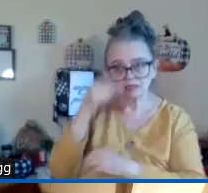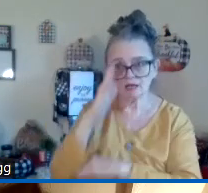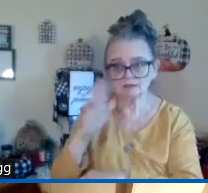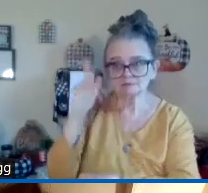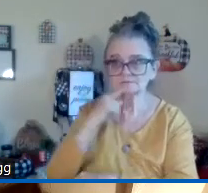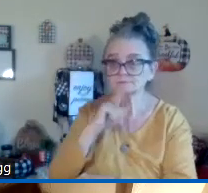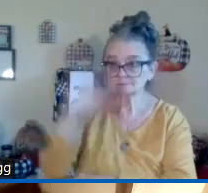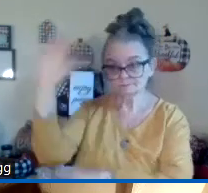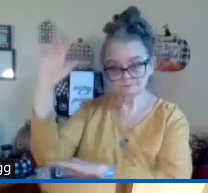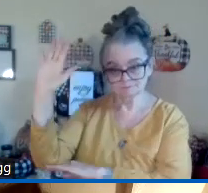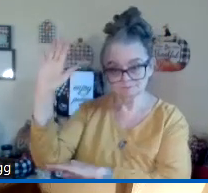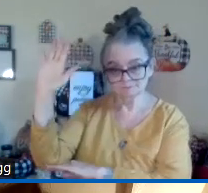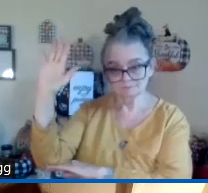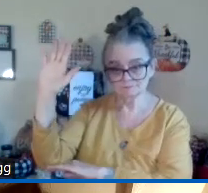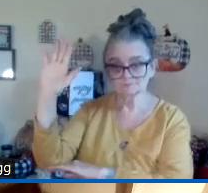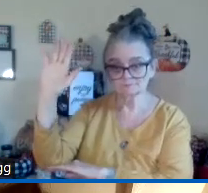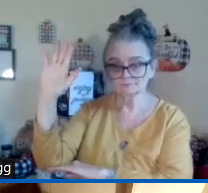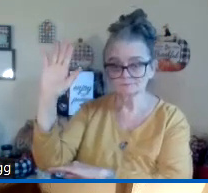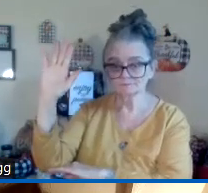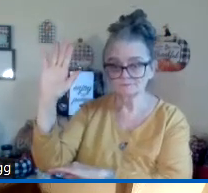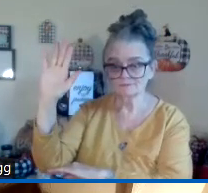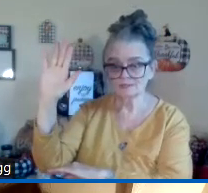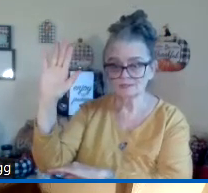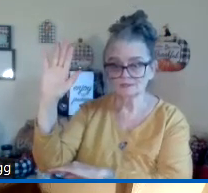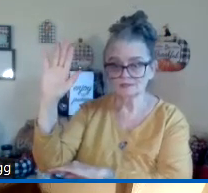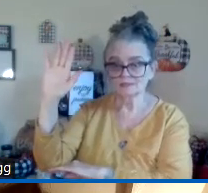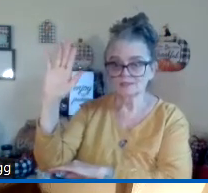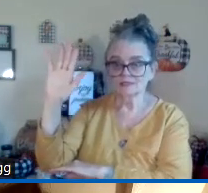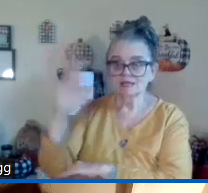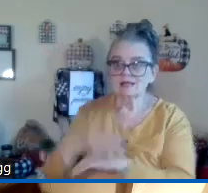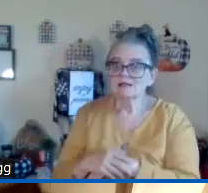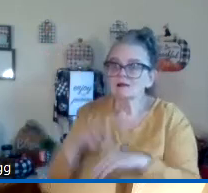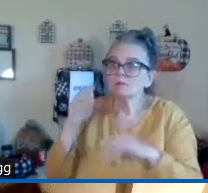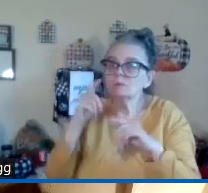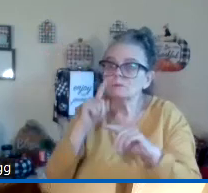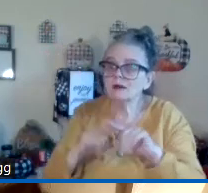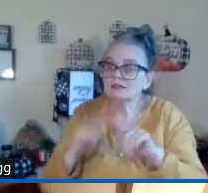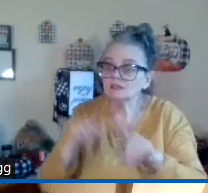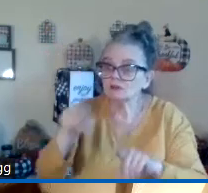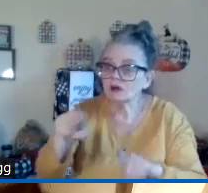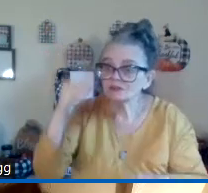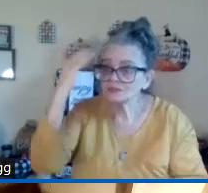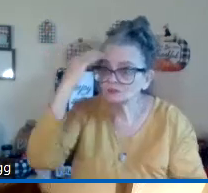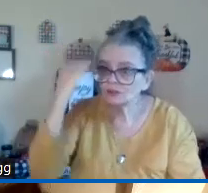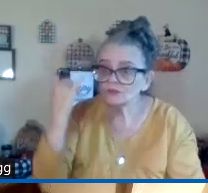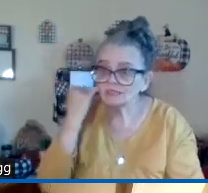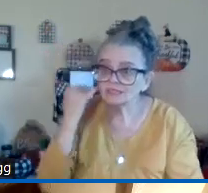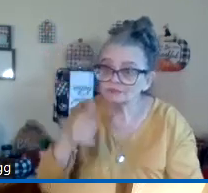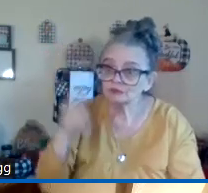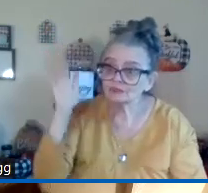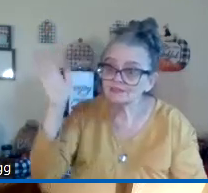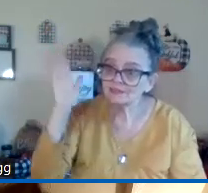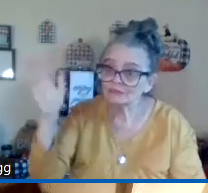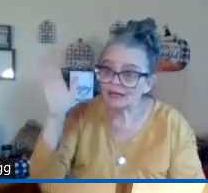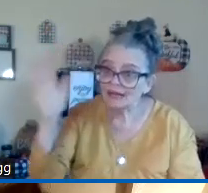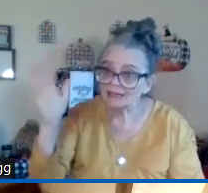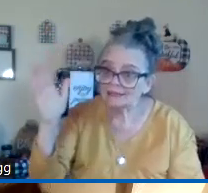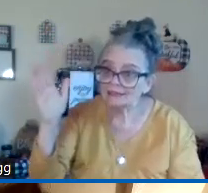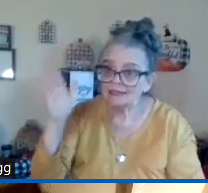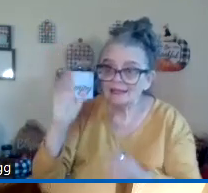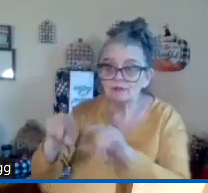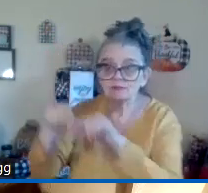But if we trust in the Lord he will increase us and give us